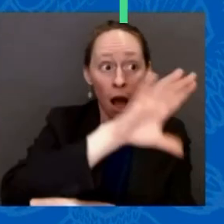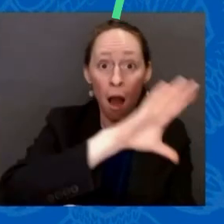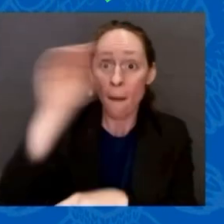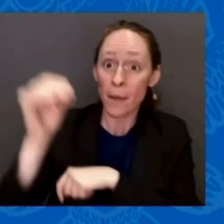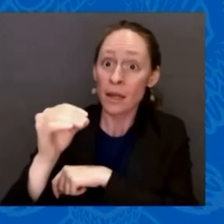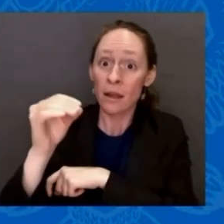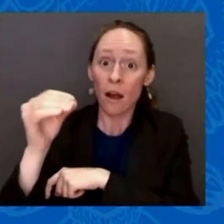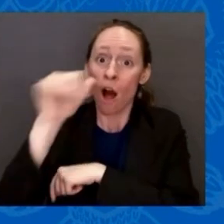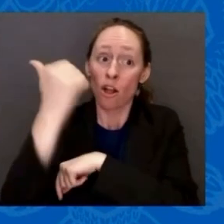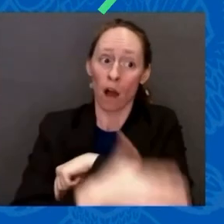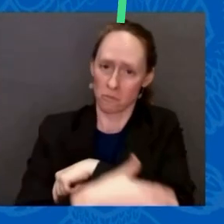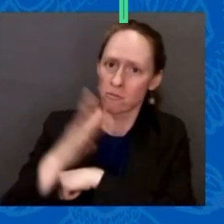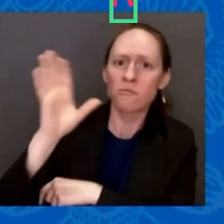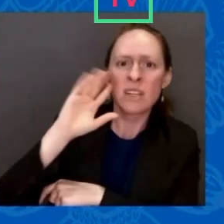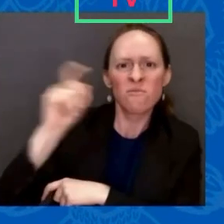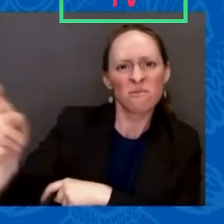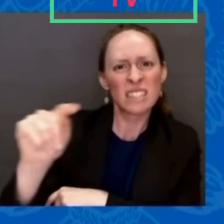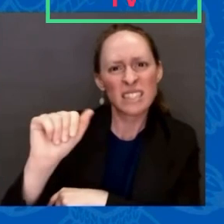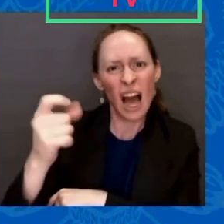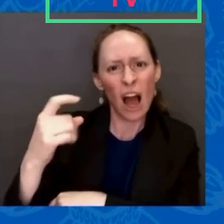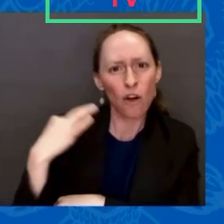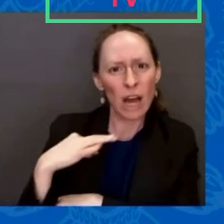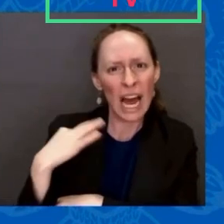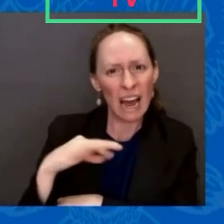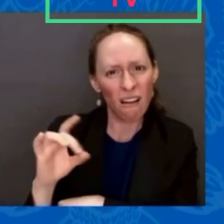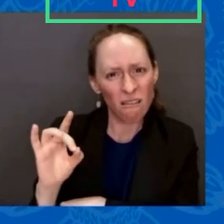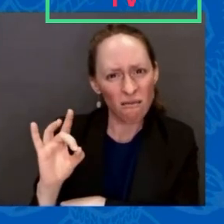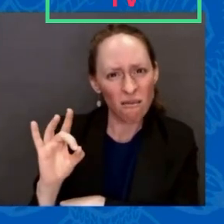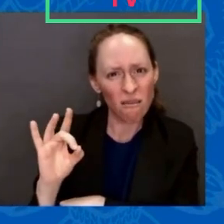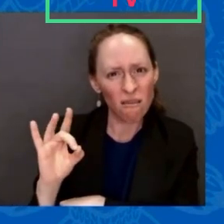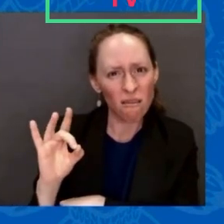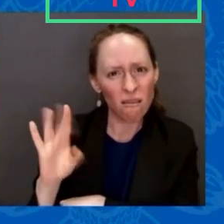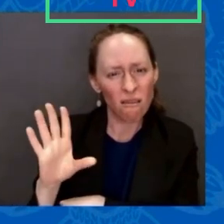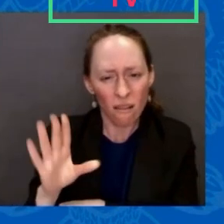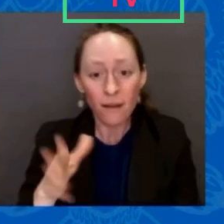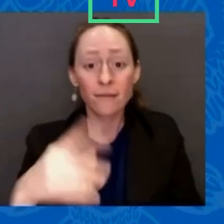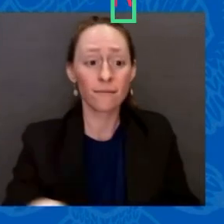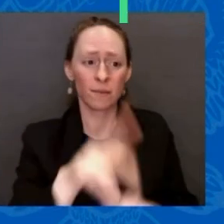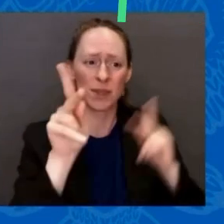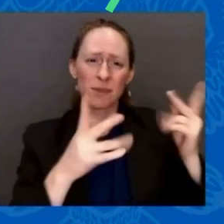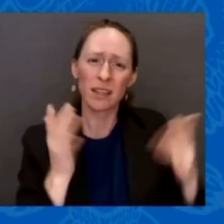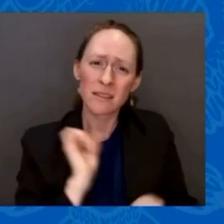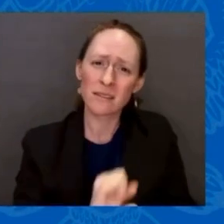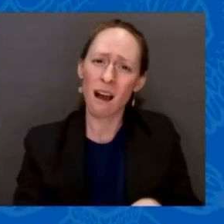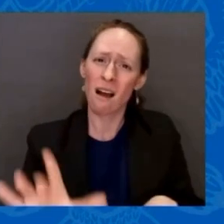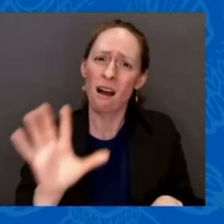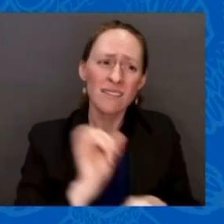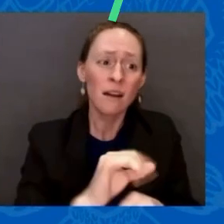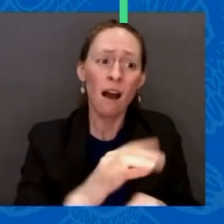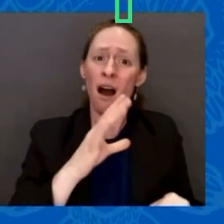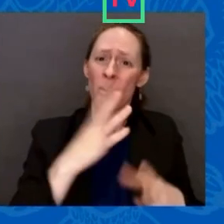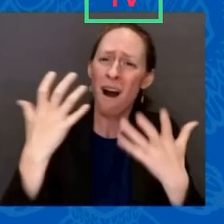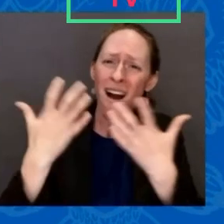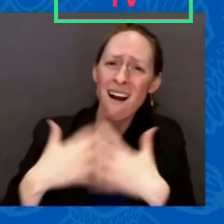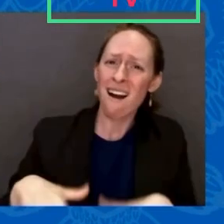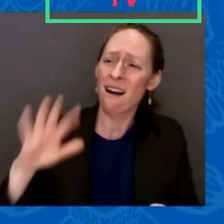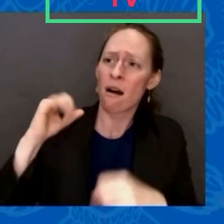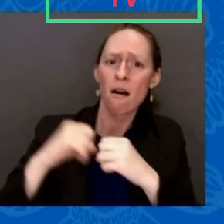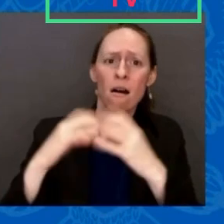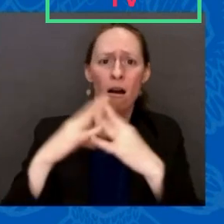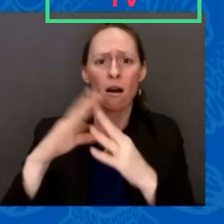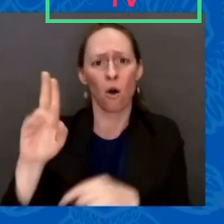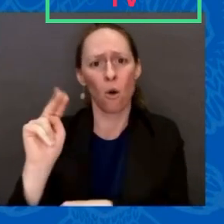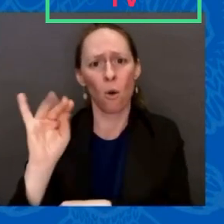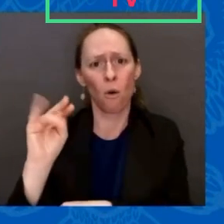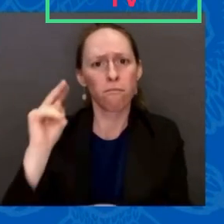union. I meant what I said when I said I'm going to be the most pro-union president in American history, and I make no apologies for it.